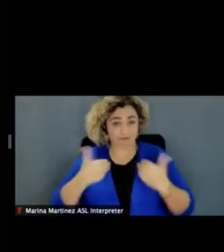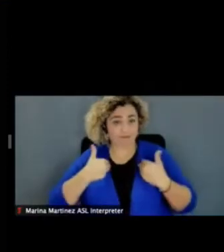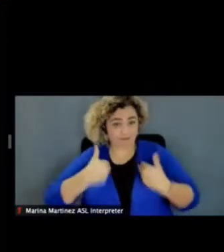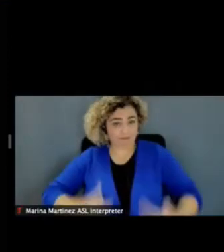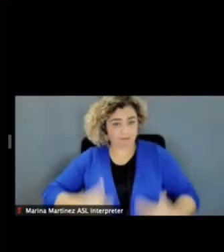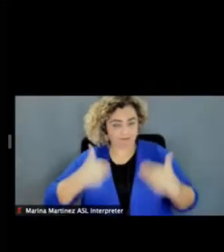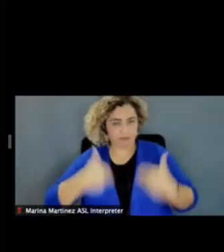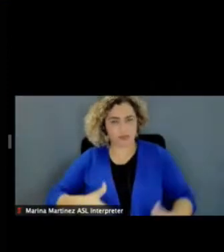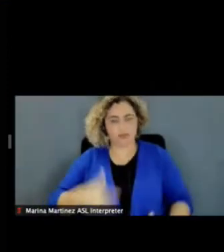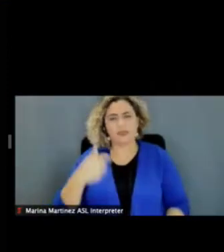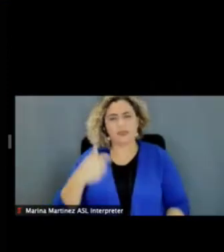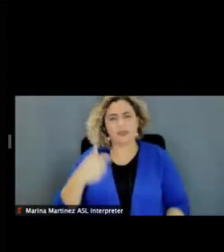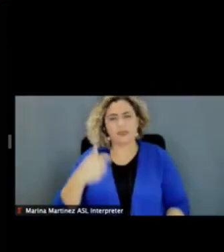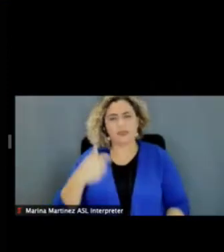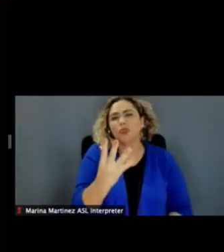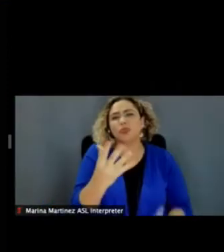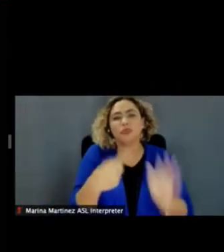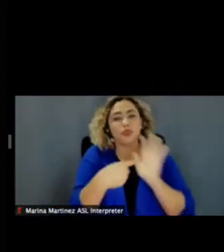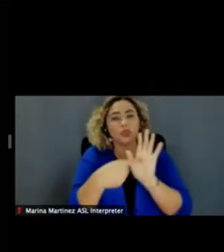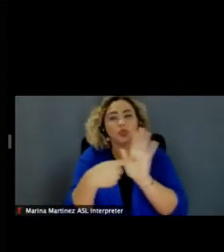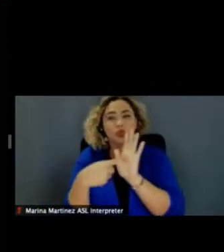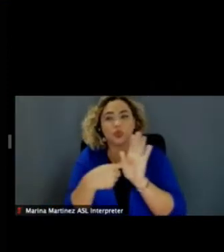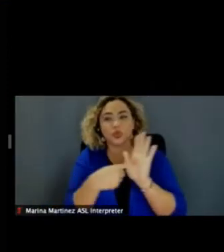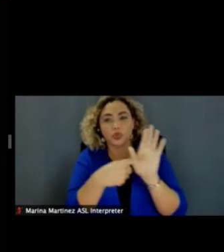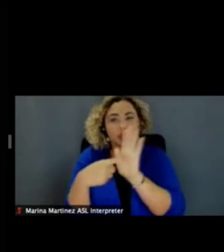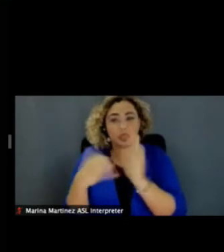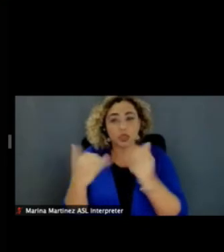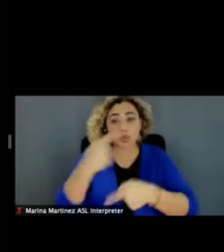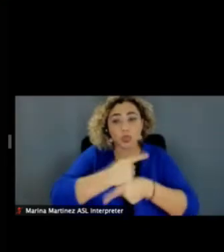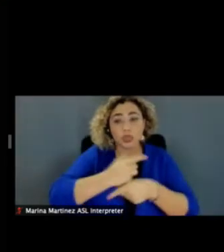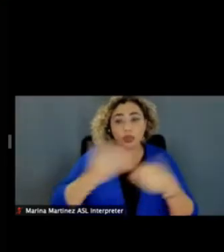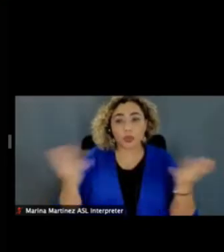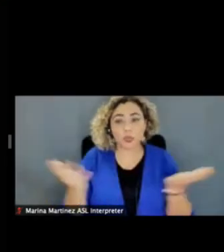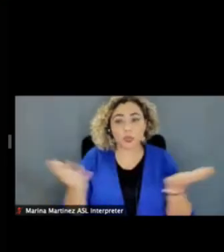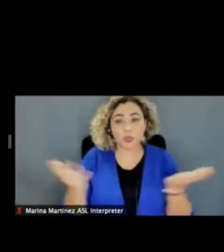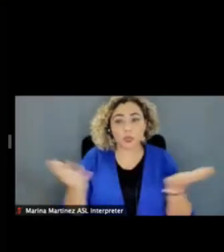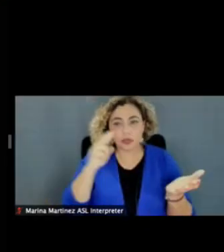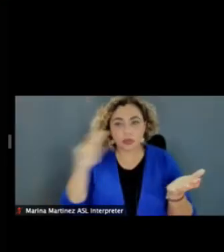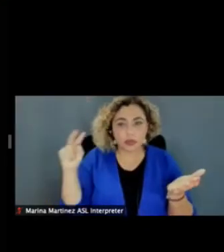I will be presenting today